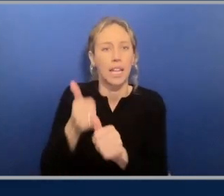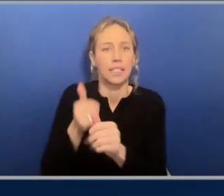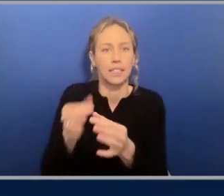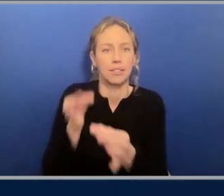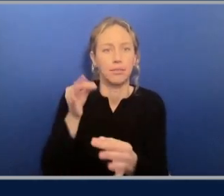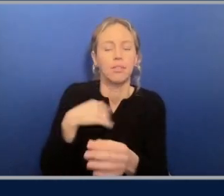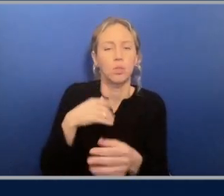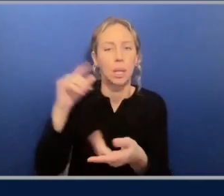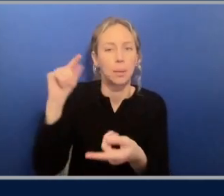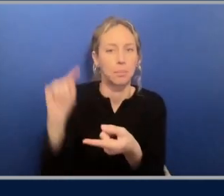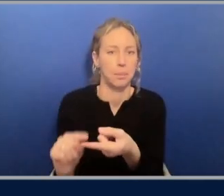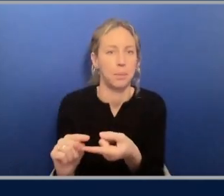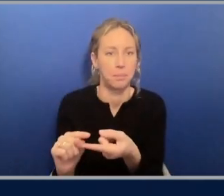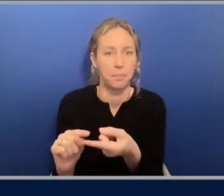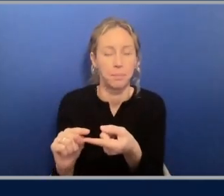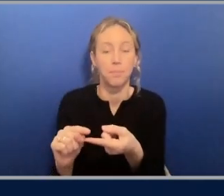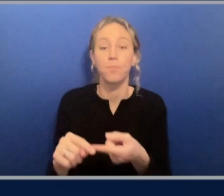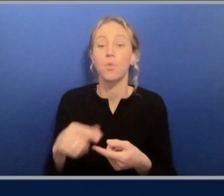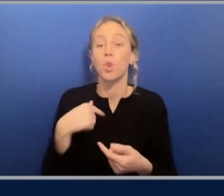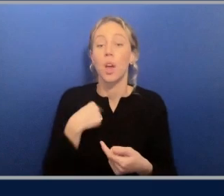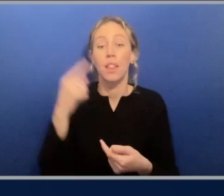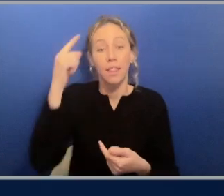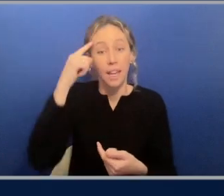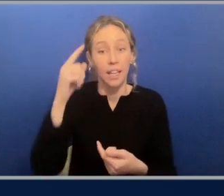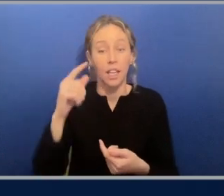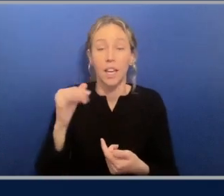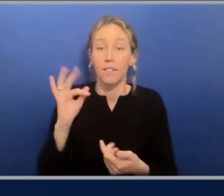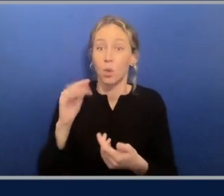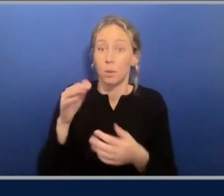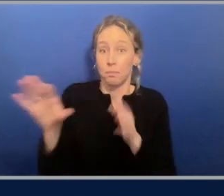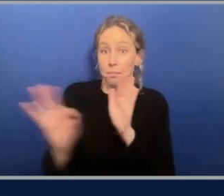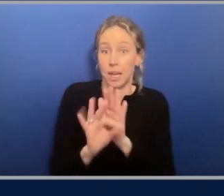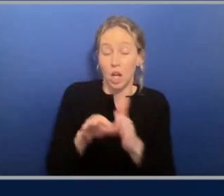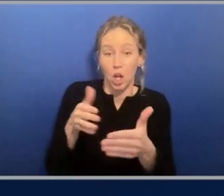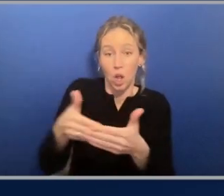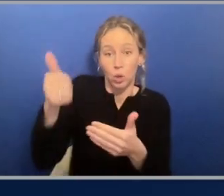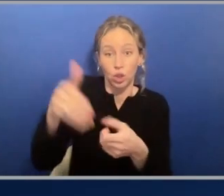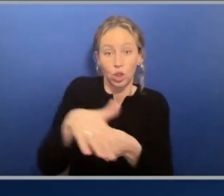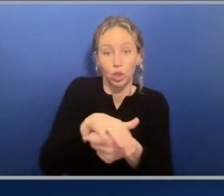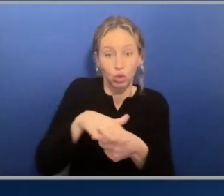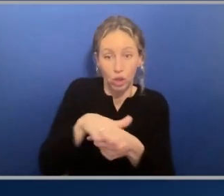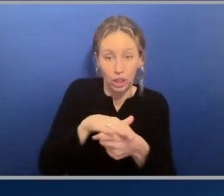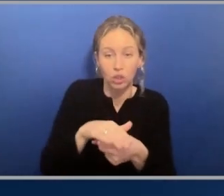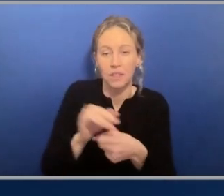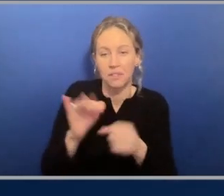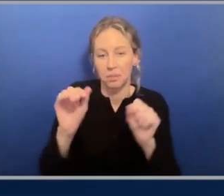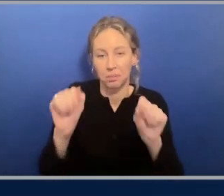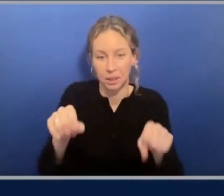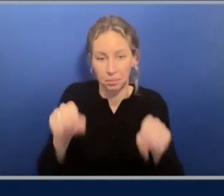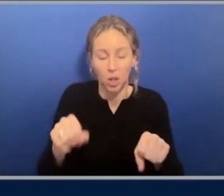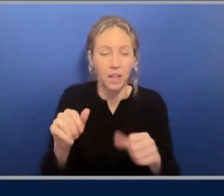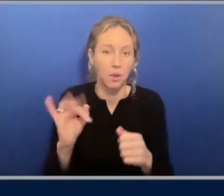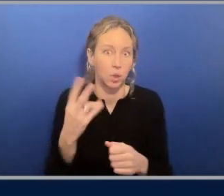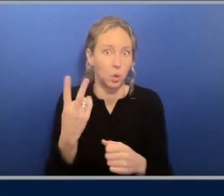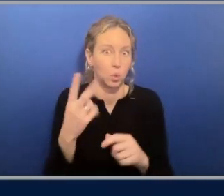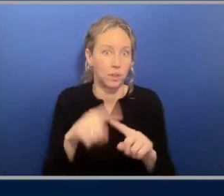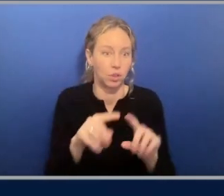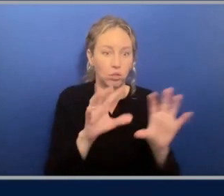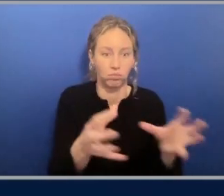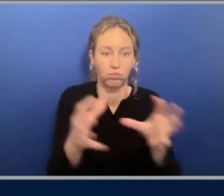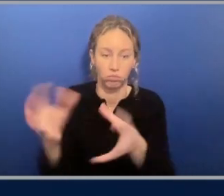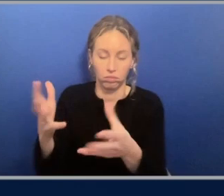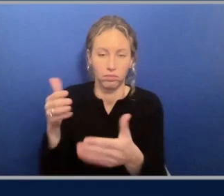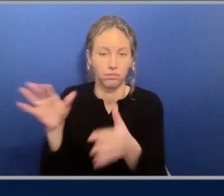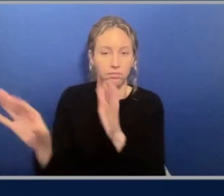availability, ideally you should pick a region which is pretty much close to you, right, when it comes to two regions. Mm-hmm. But if again, with the innovations we have on